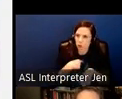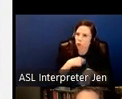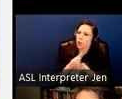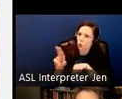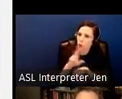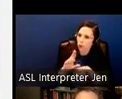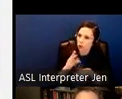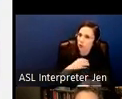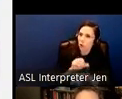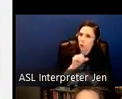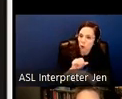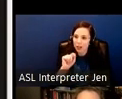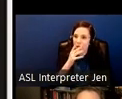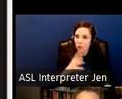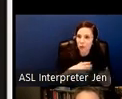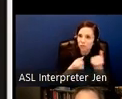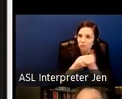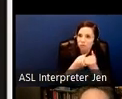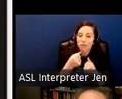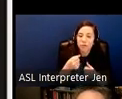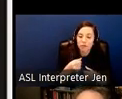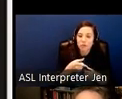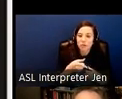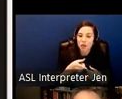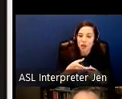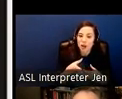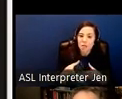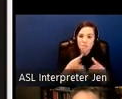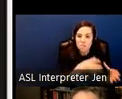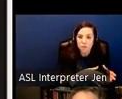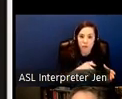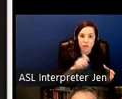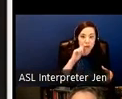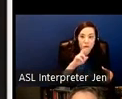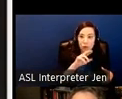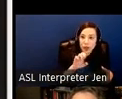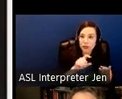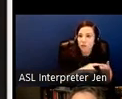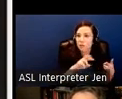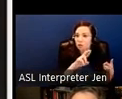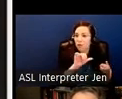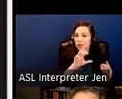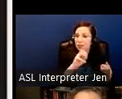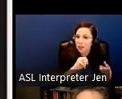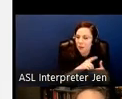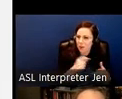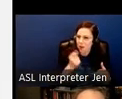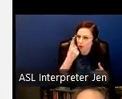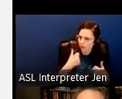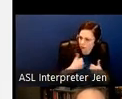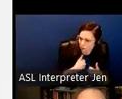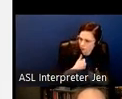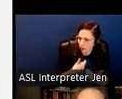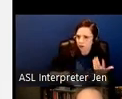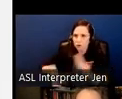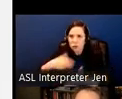of work in feminist theory, in race, racism, racial relations, our understanding of ourselves through social